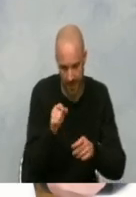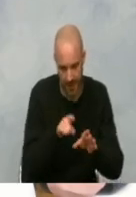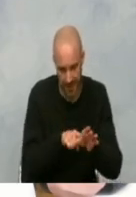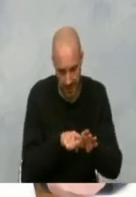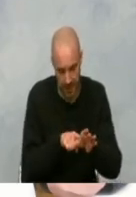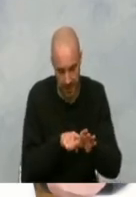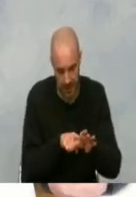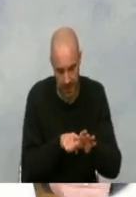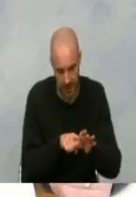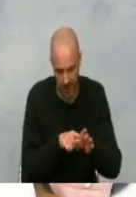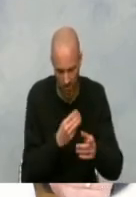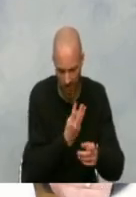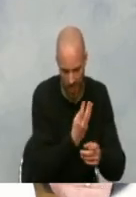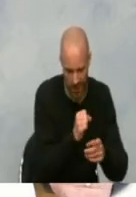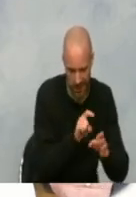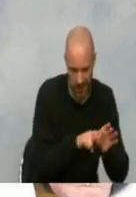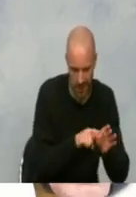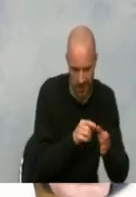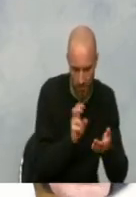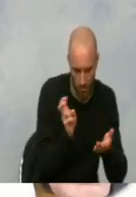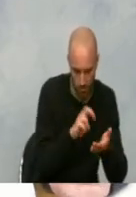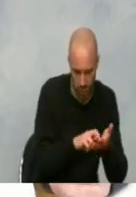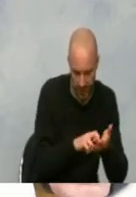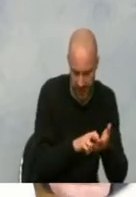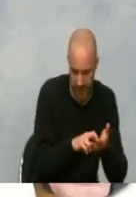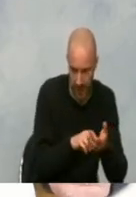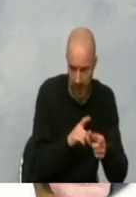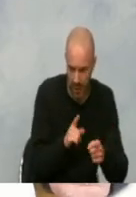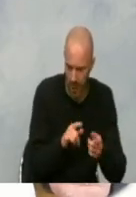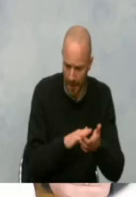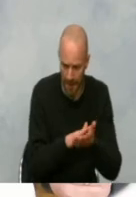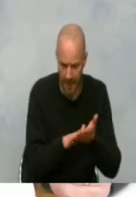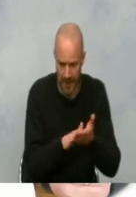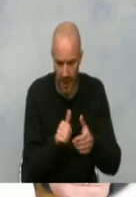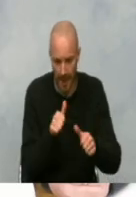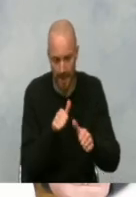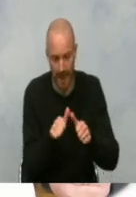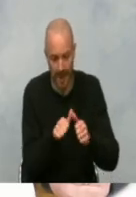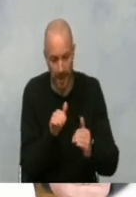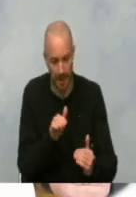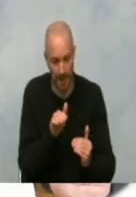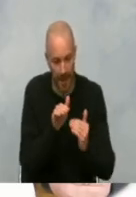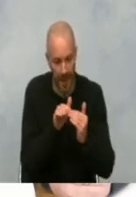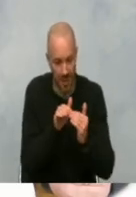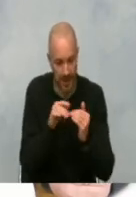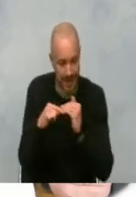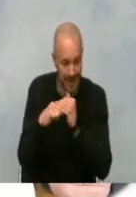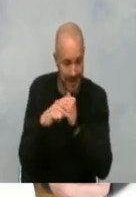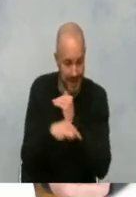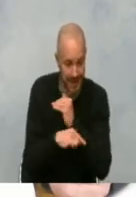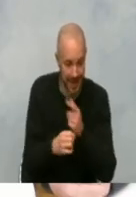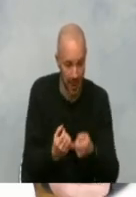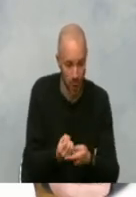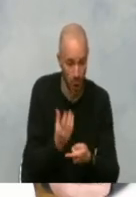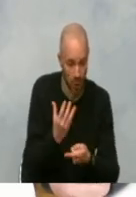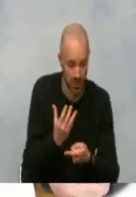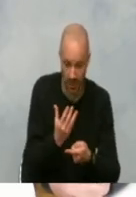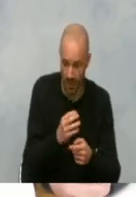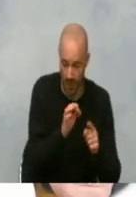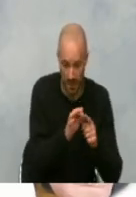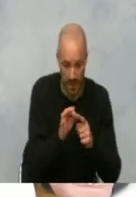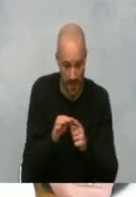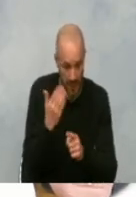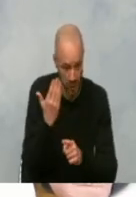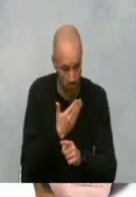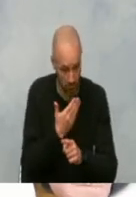contract. What that means is it better matches the debt costs of the PPP schools to the expected